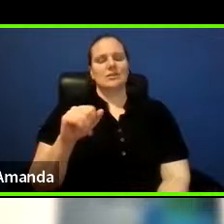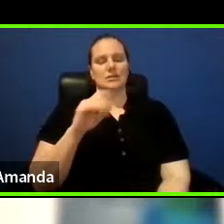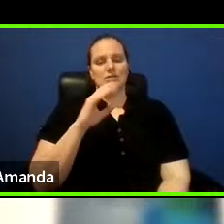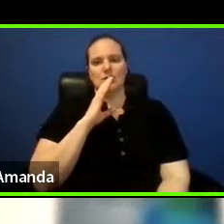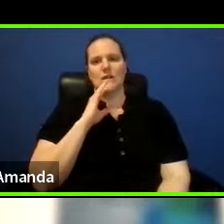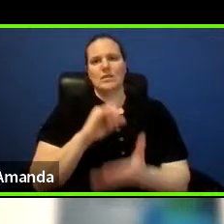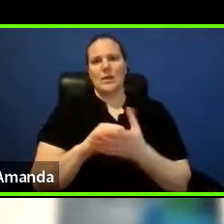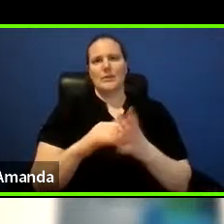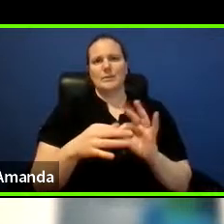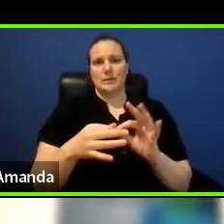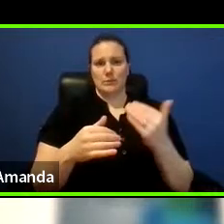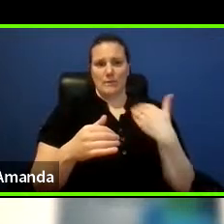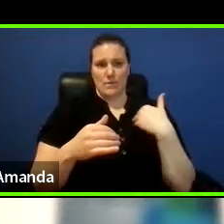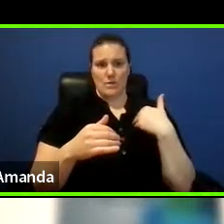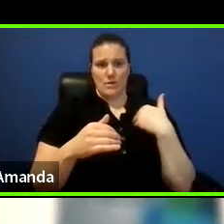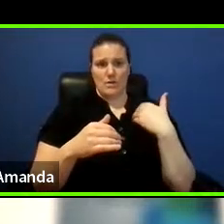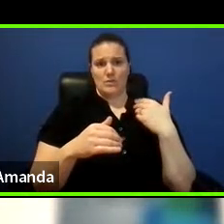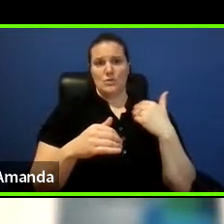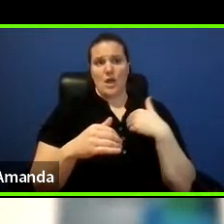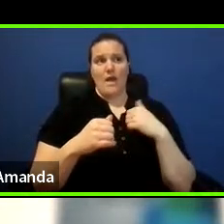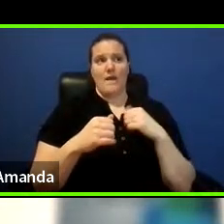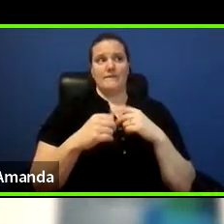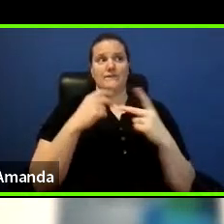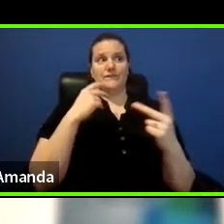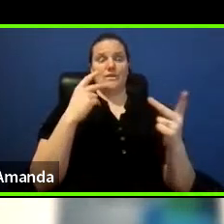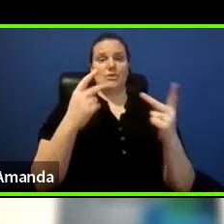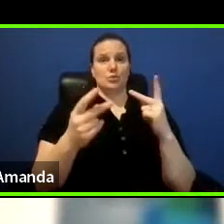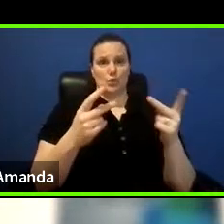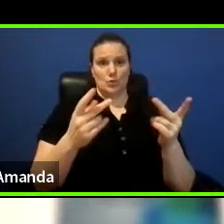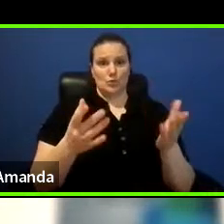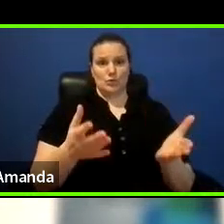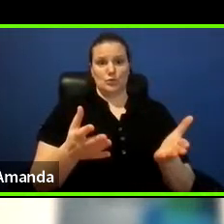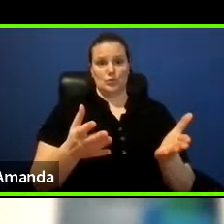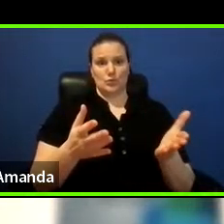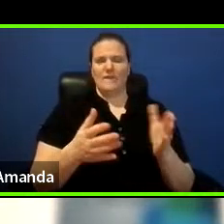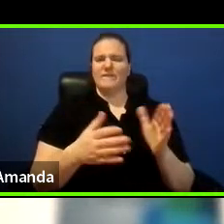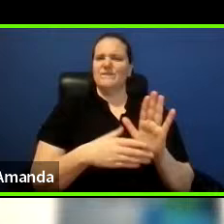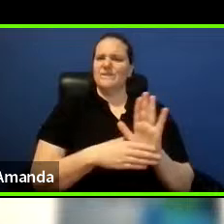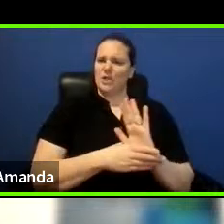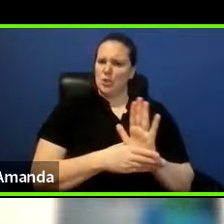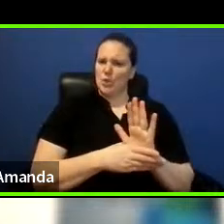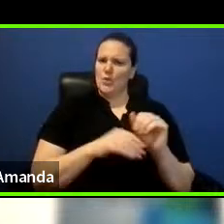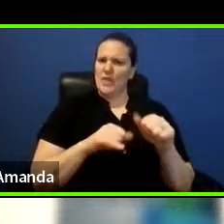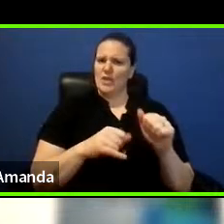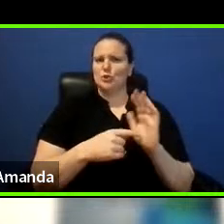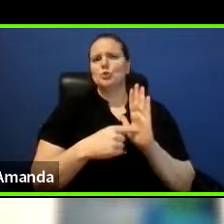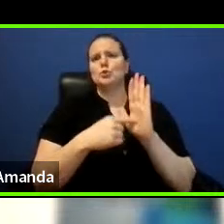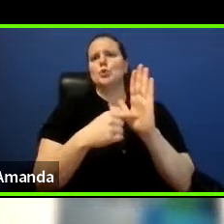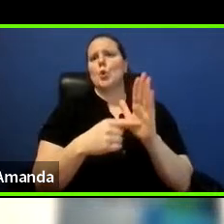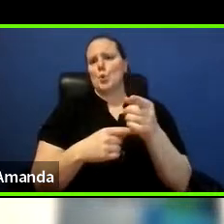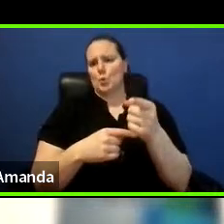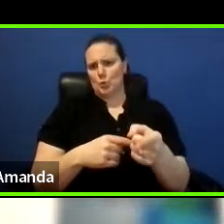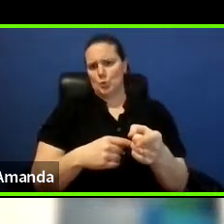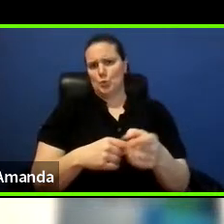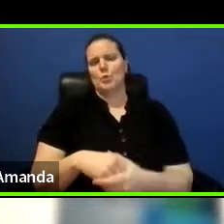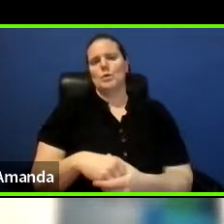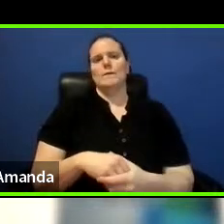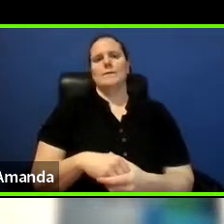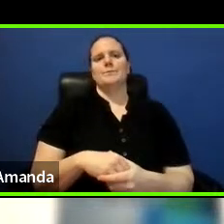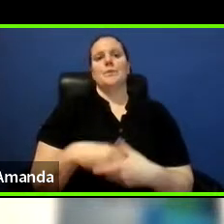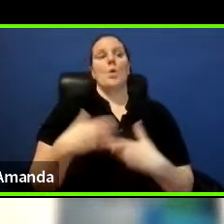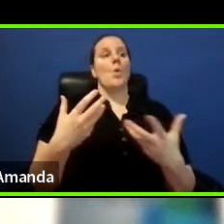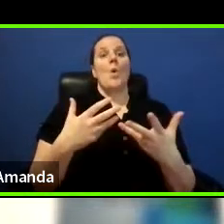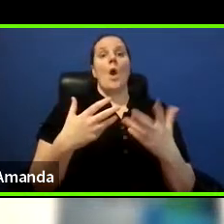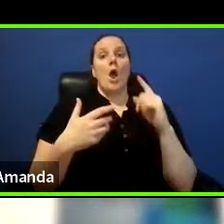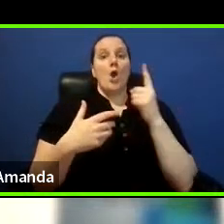of having visuals or like, videos that could show you sort of, what it would